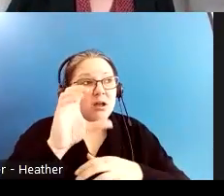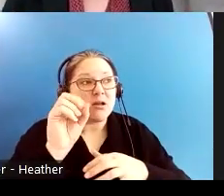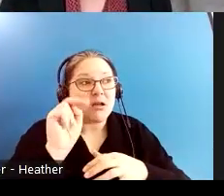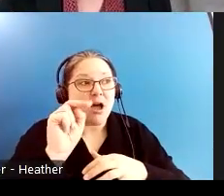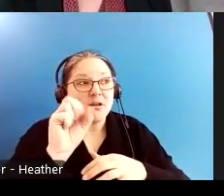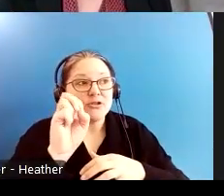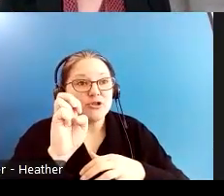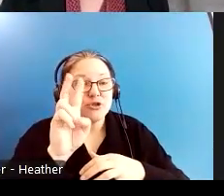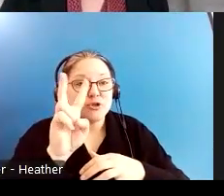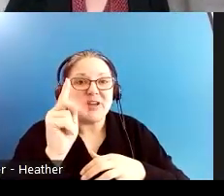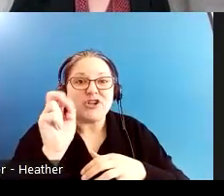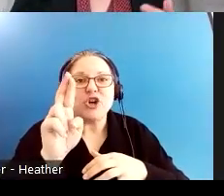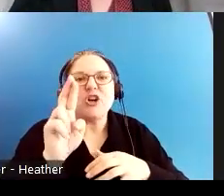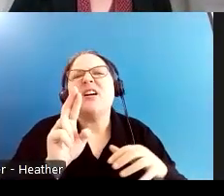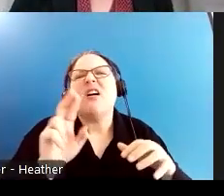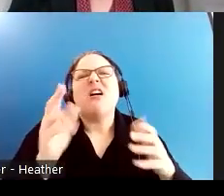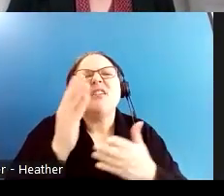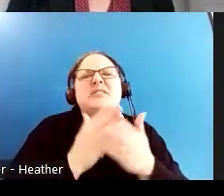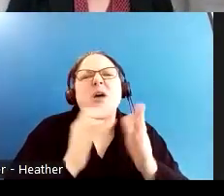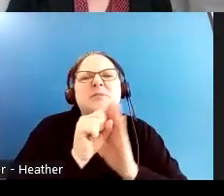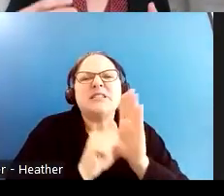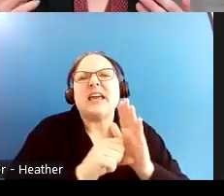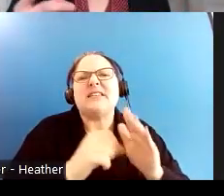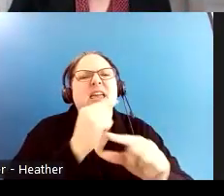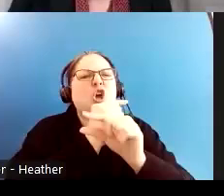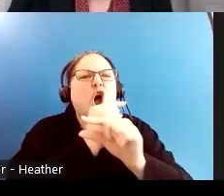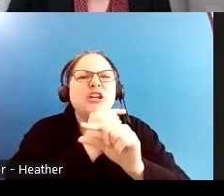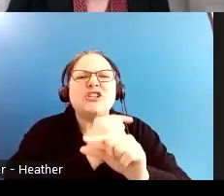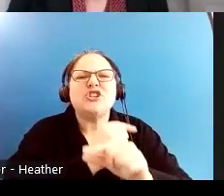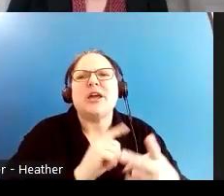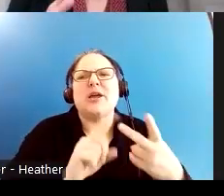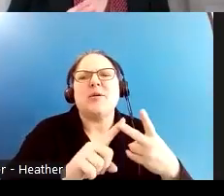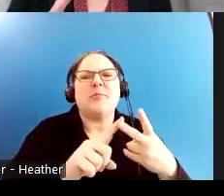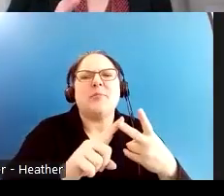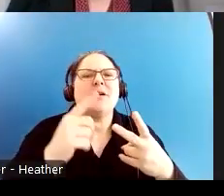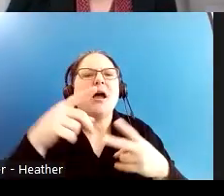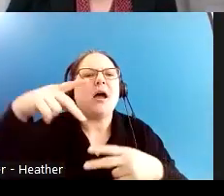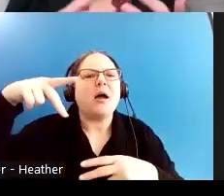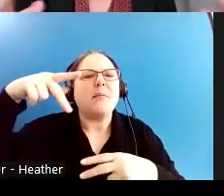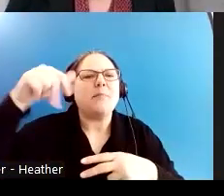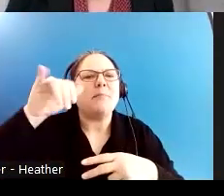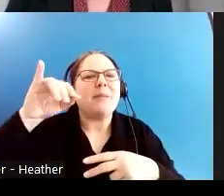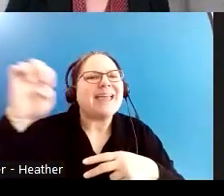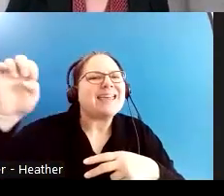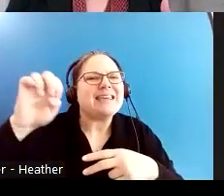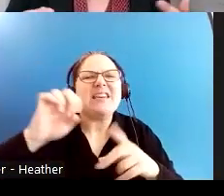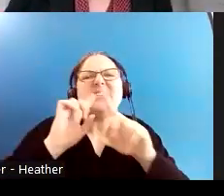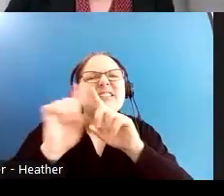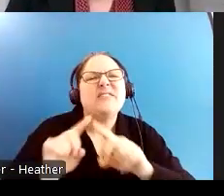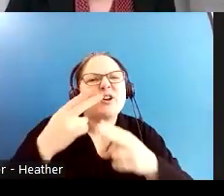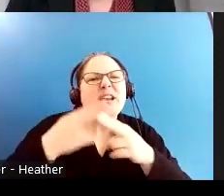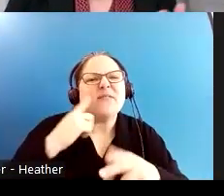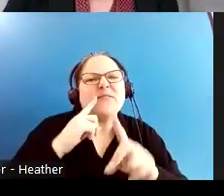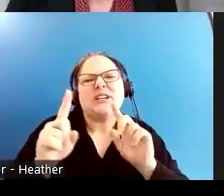states, there's different terms for these, but basically guardianship to help manage his money, help take care of him and make sure that he's paying